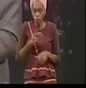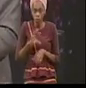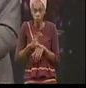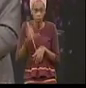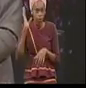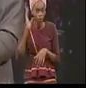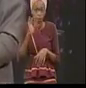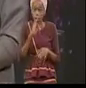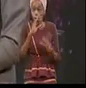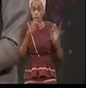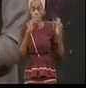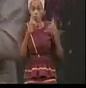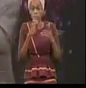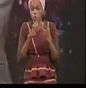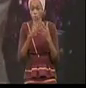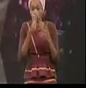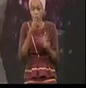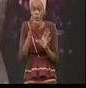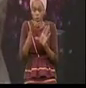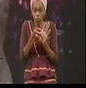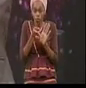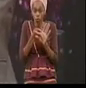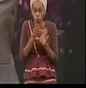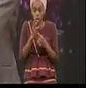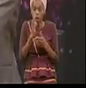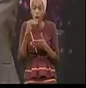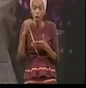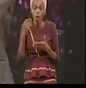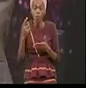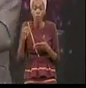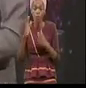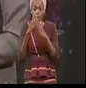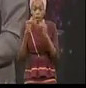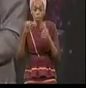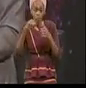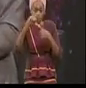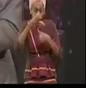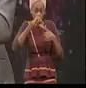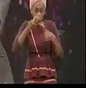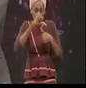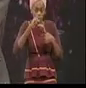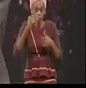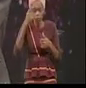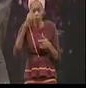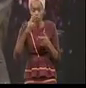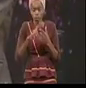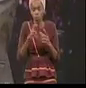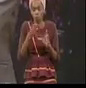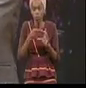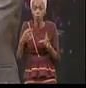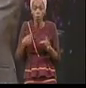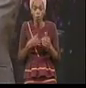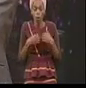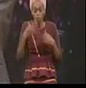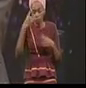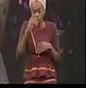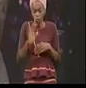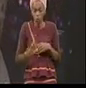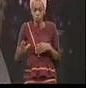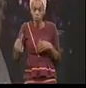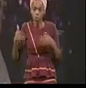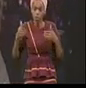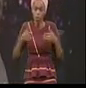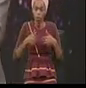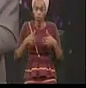member of the house caring fellowship near to your house. Participate effectively. We are for the children, for the youth, for the